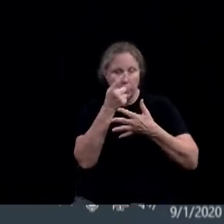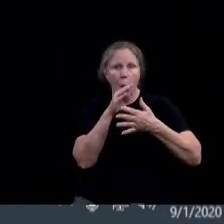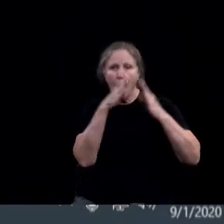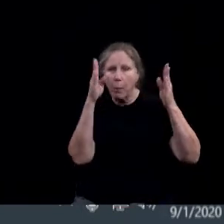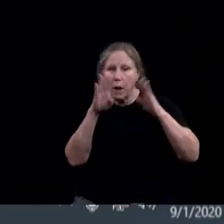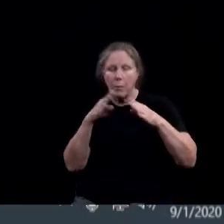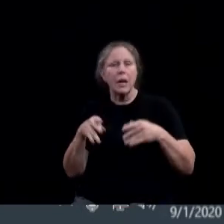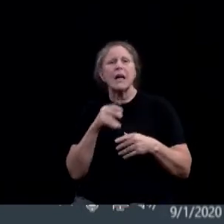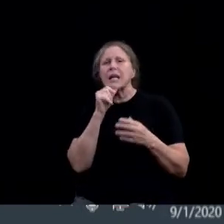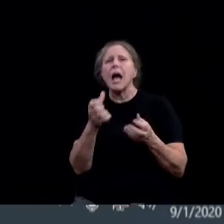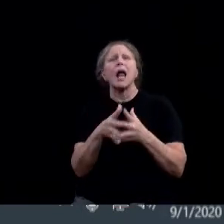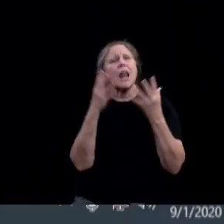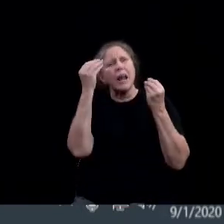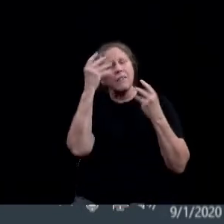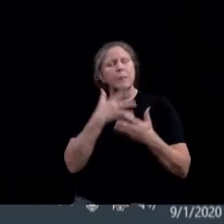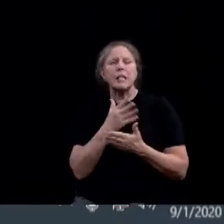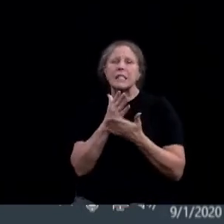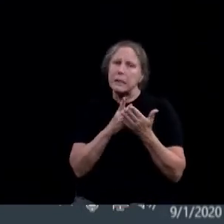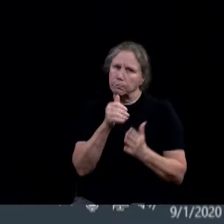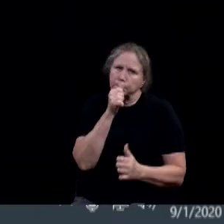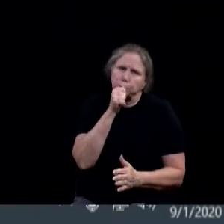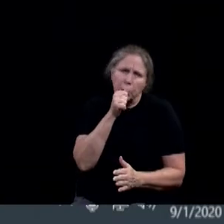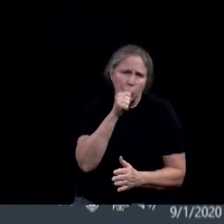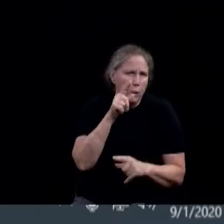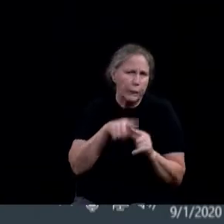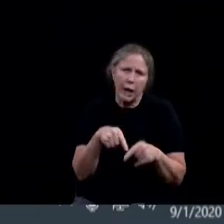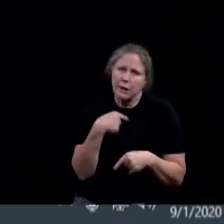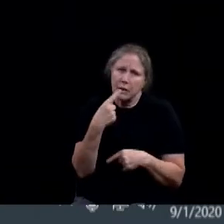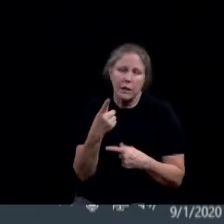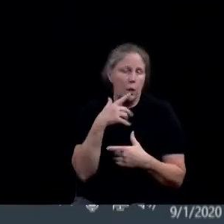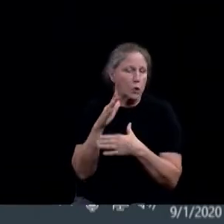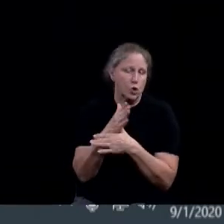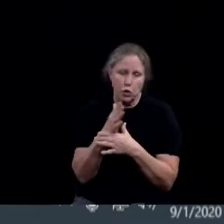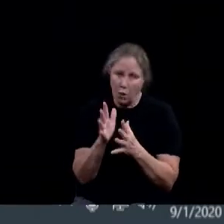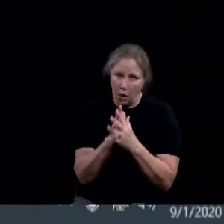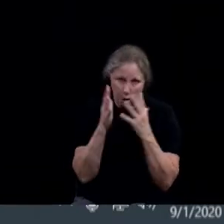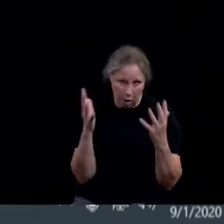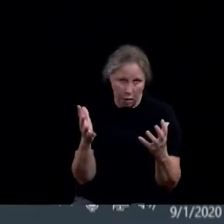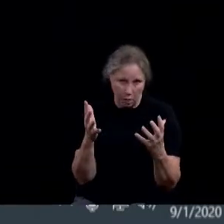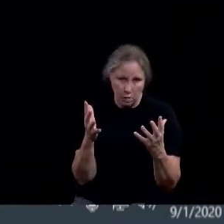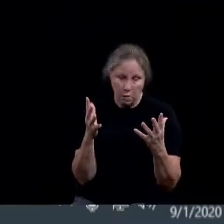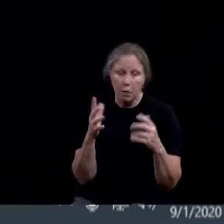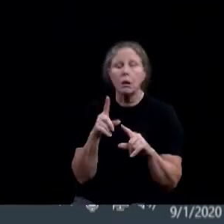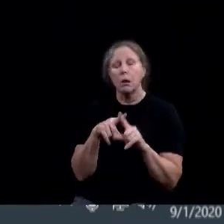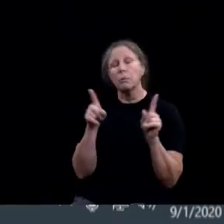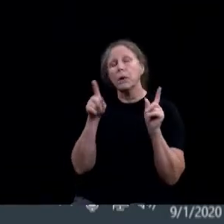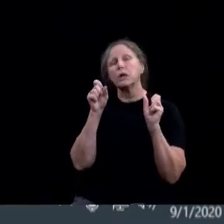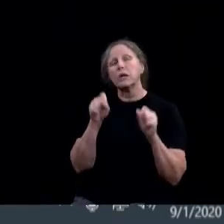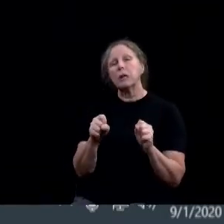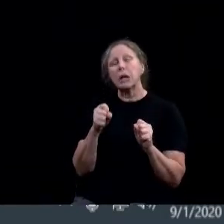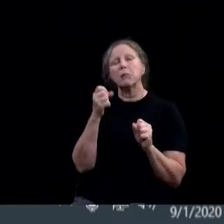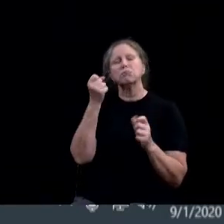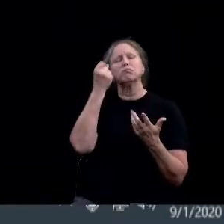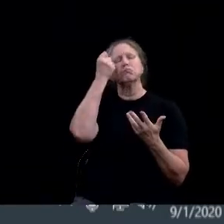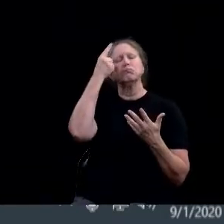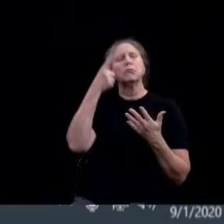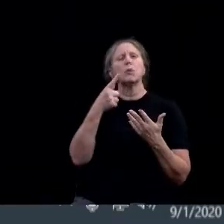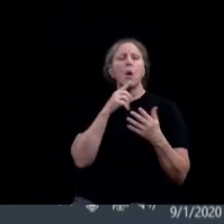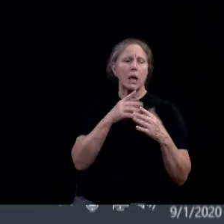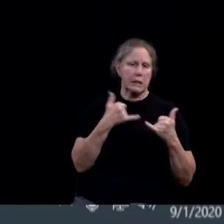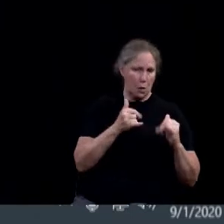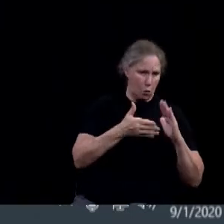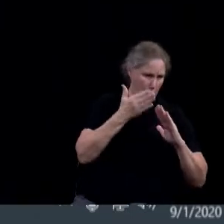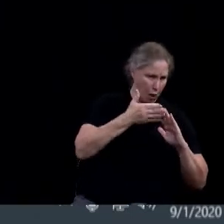information, so we didn't want to share too much. But you can get an idea of what's open, what's closed, and what kind of